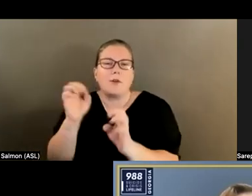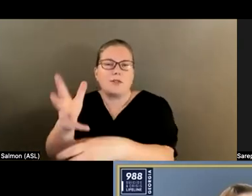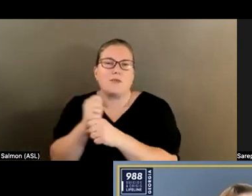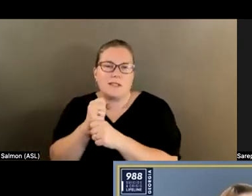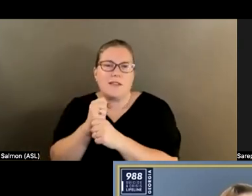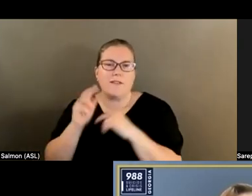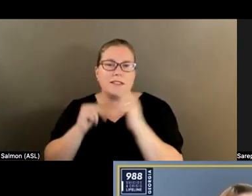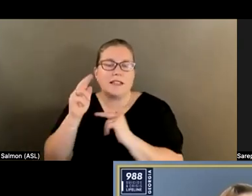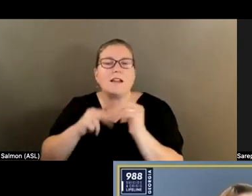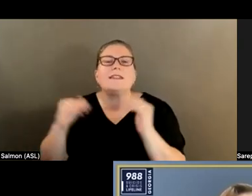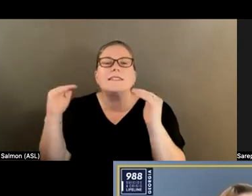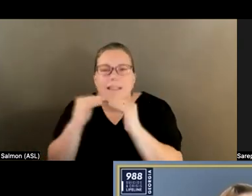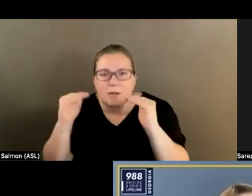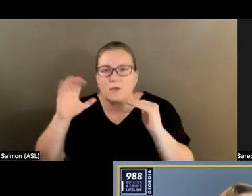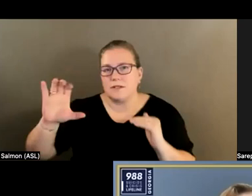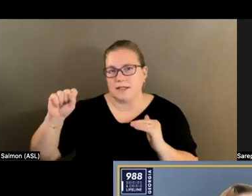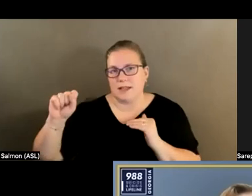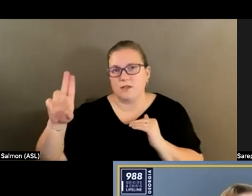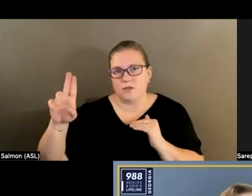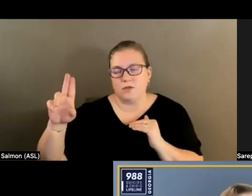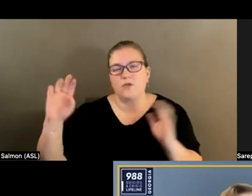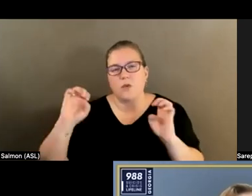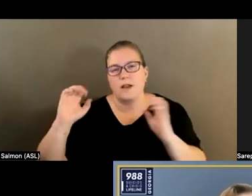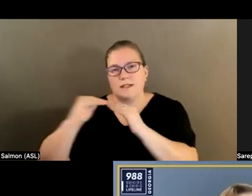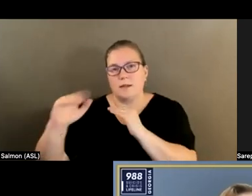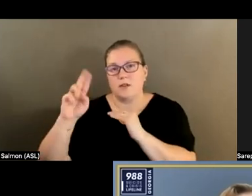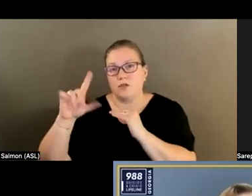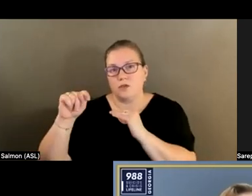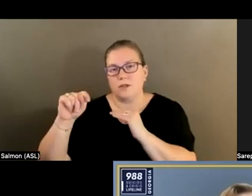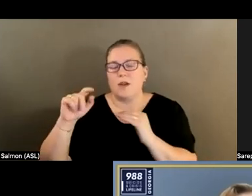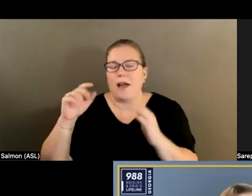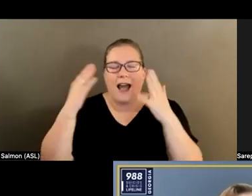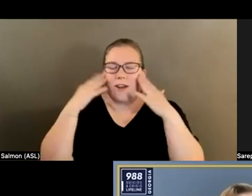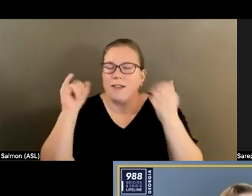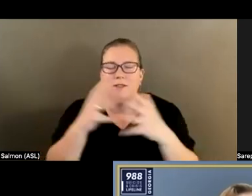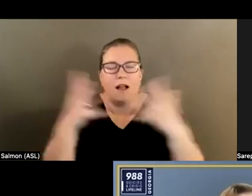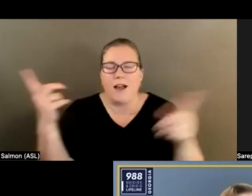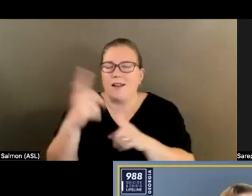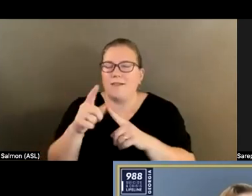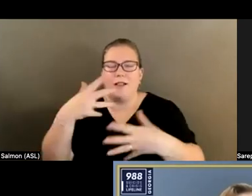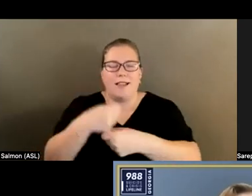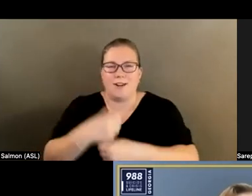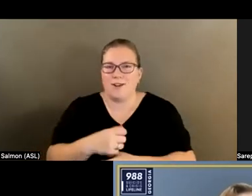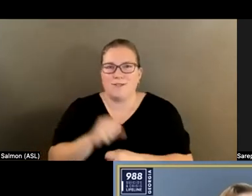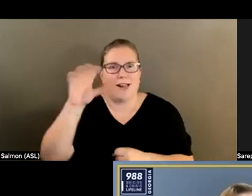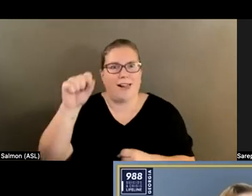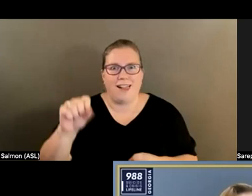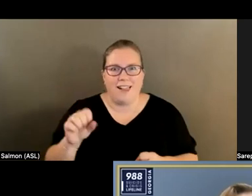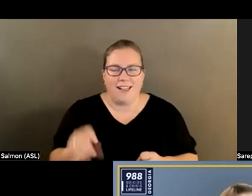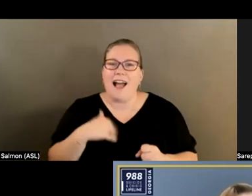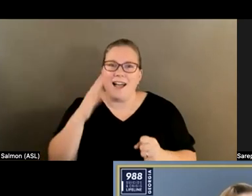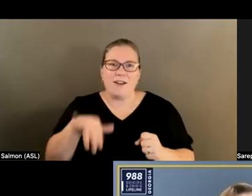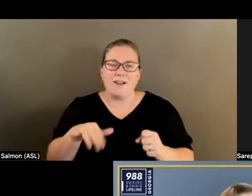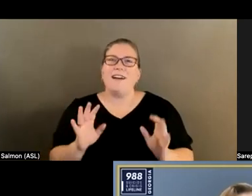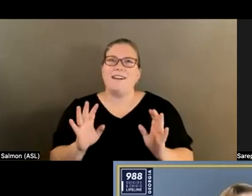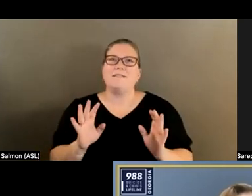crisis stabilization units. So that is a lot of acronyms, I recognize, and just want